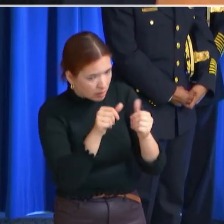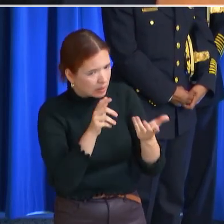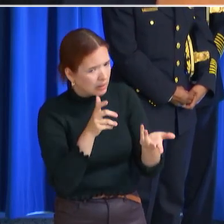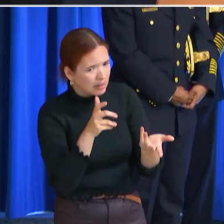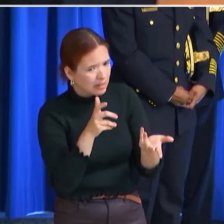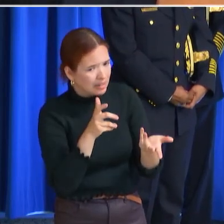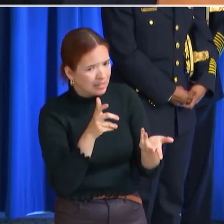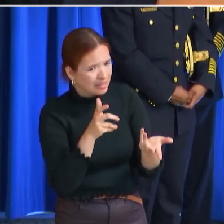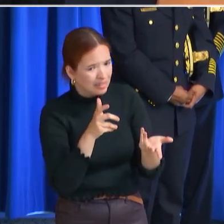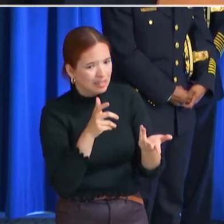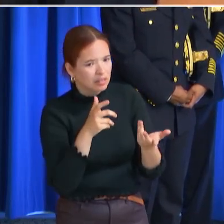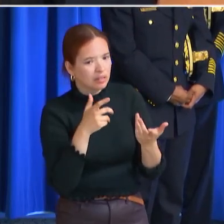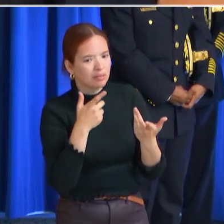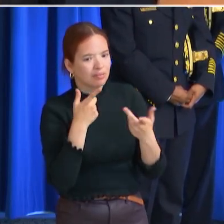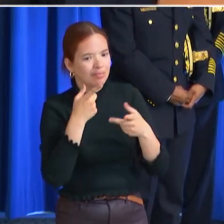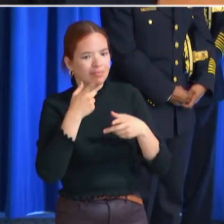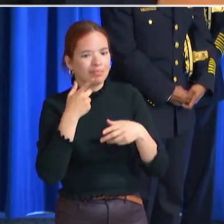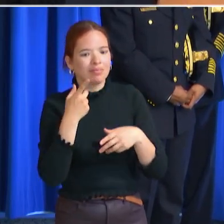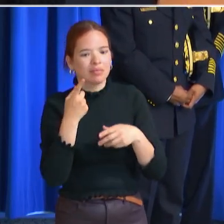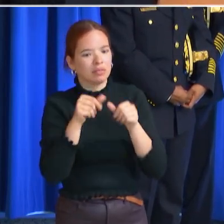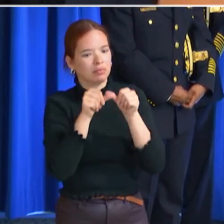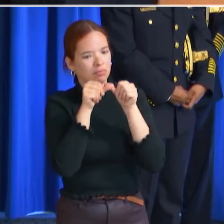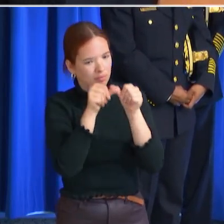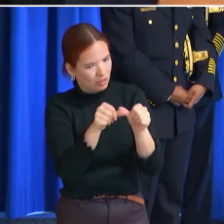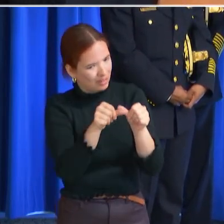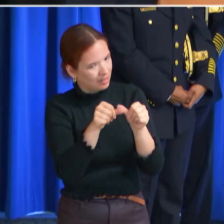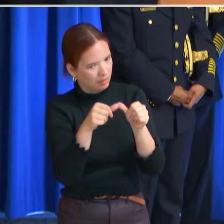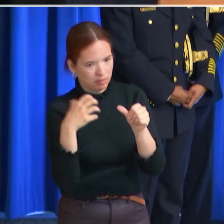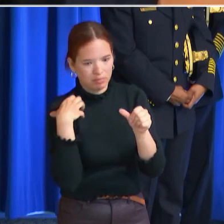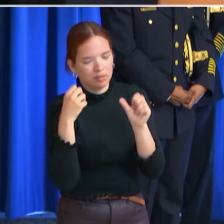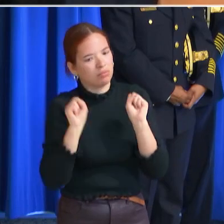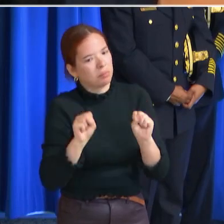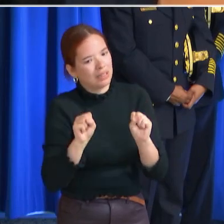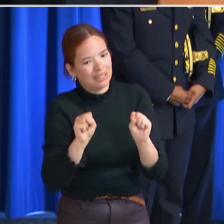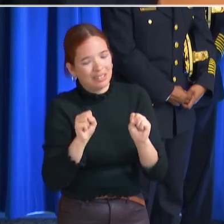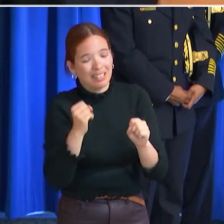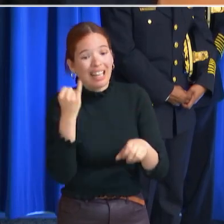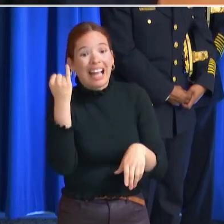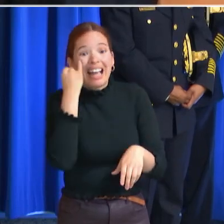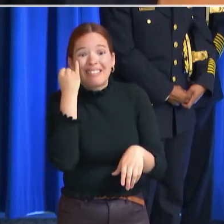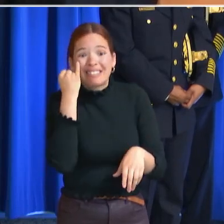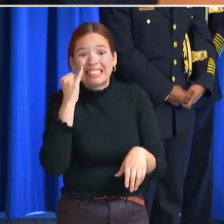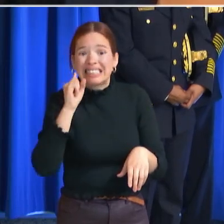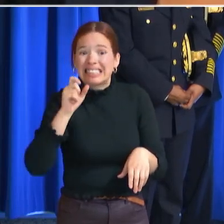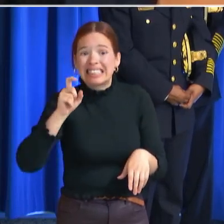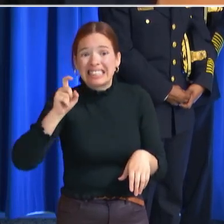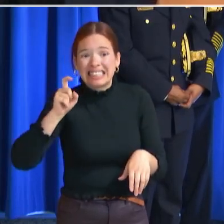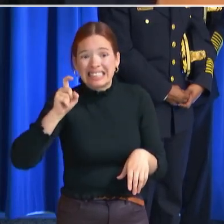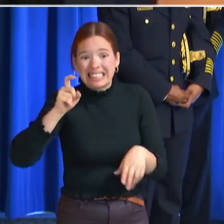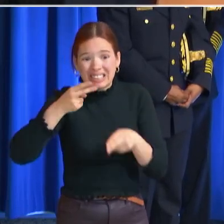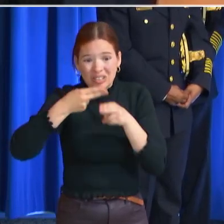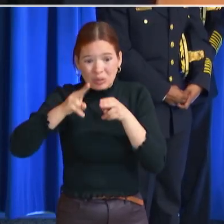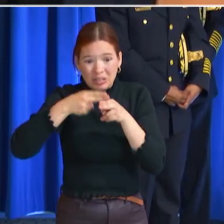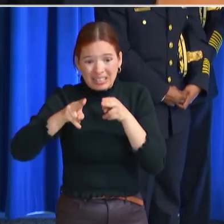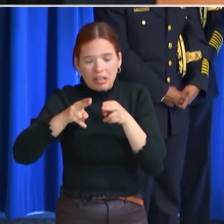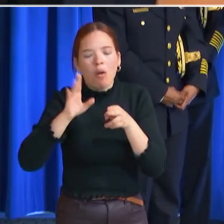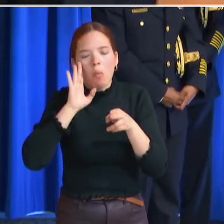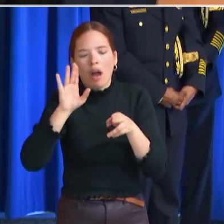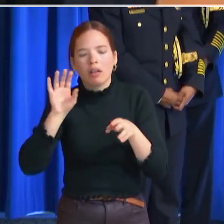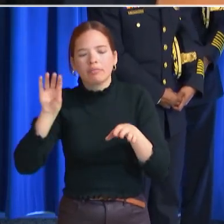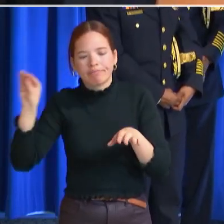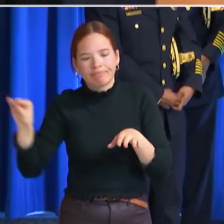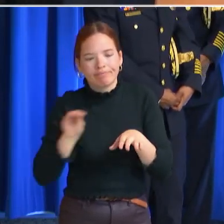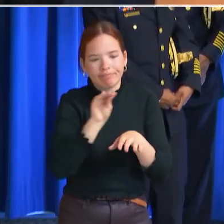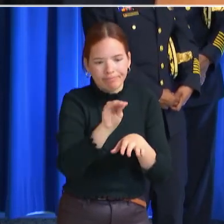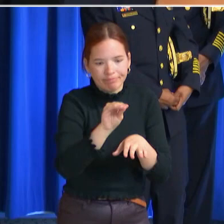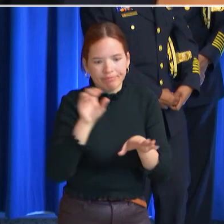chief as quickly as possible, but to the extent we need to name an interim, that will be a part of our process that we're conducting in this period as well.